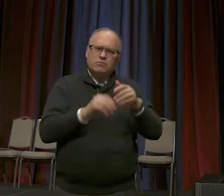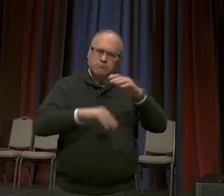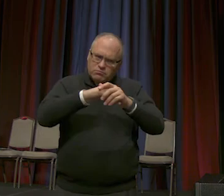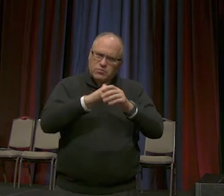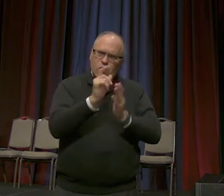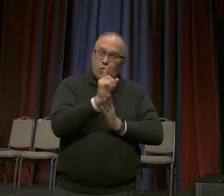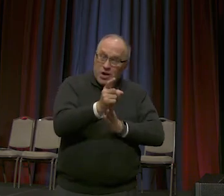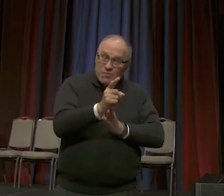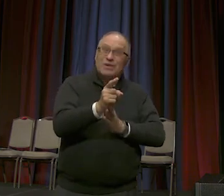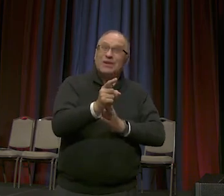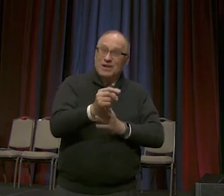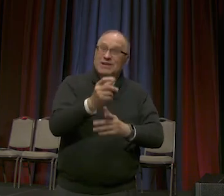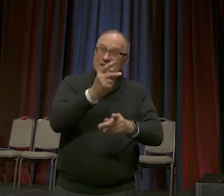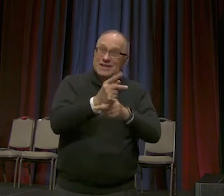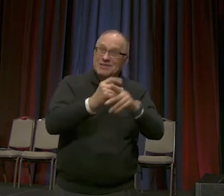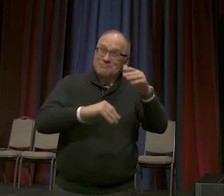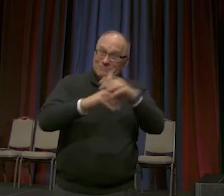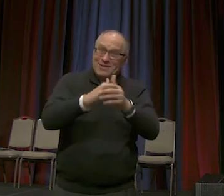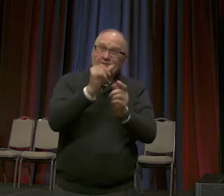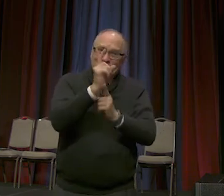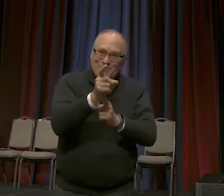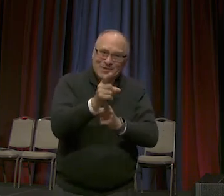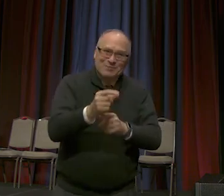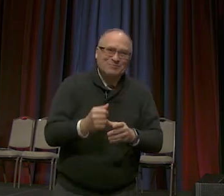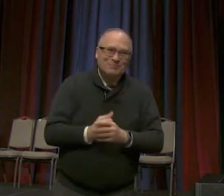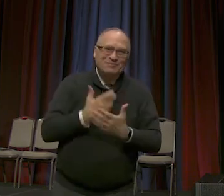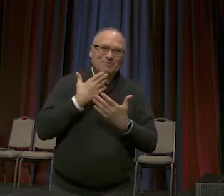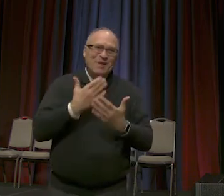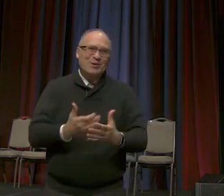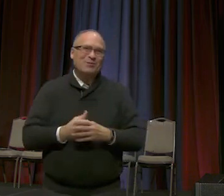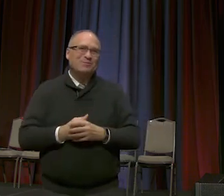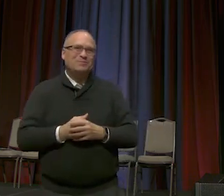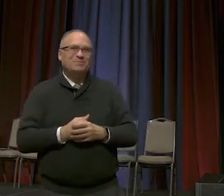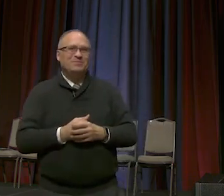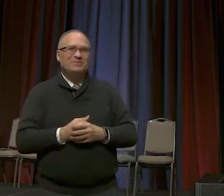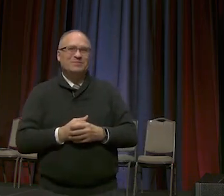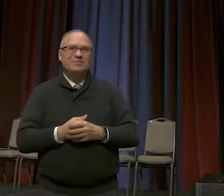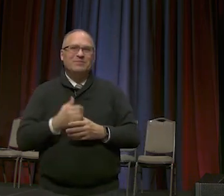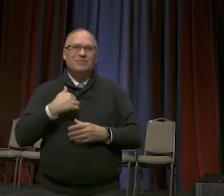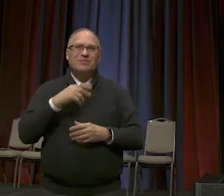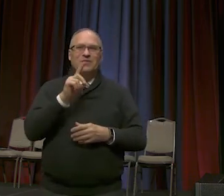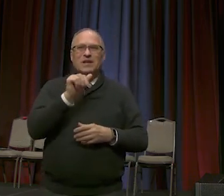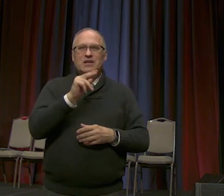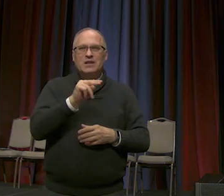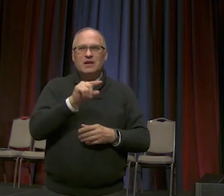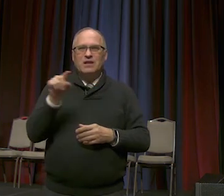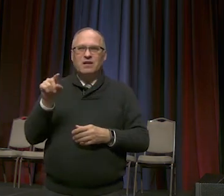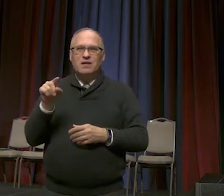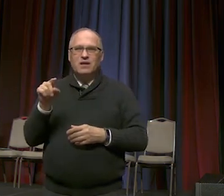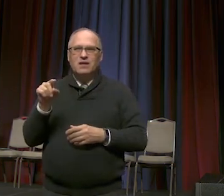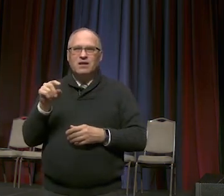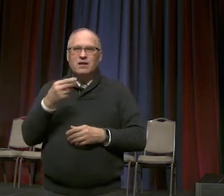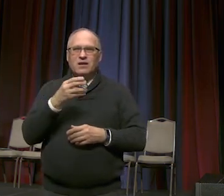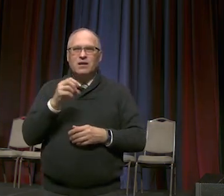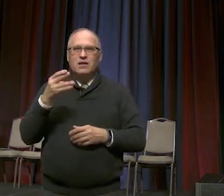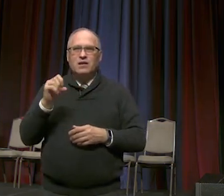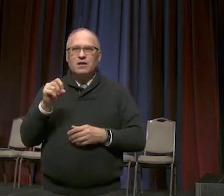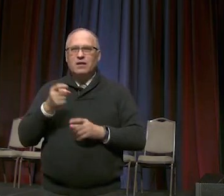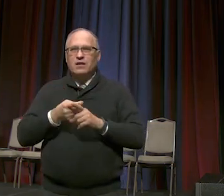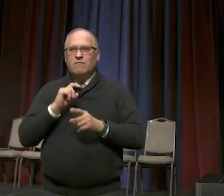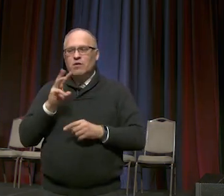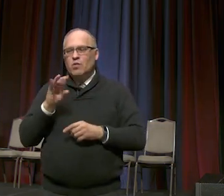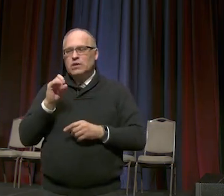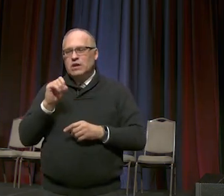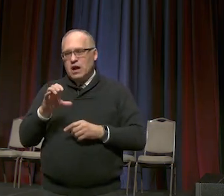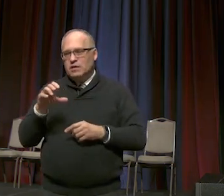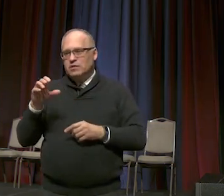minute, and I will keep you to a minute. So, thank you. My name is Dan Schwerin, pronouns he, his. I'm from the Wisconsin